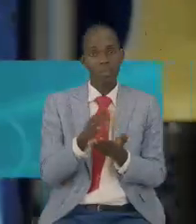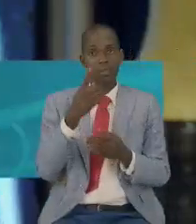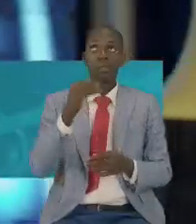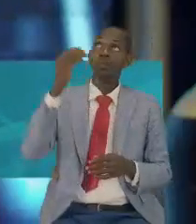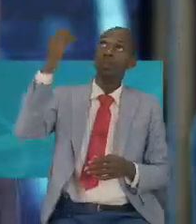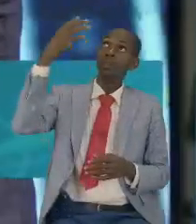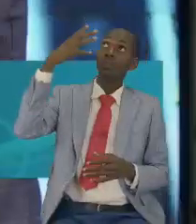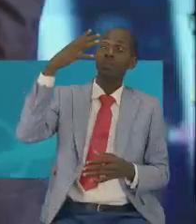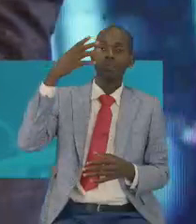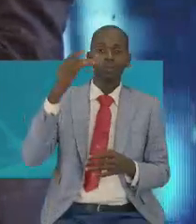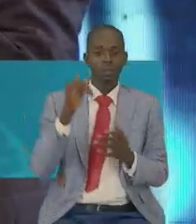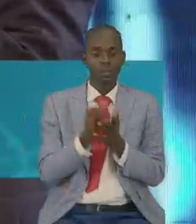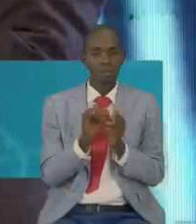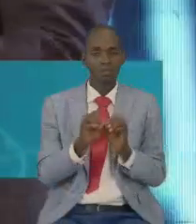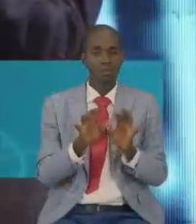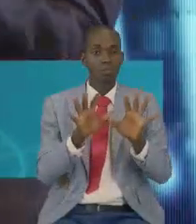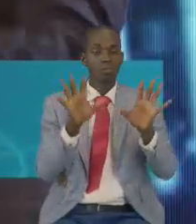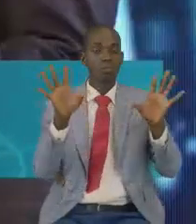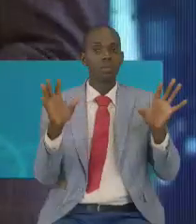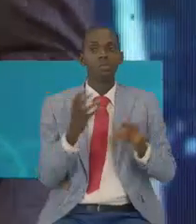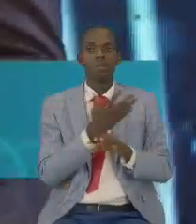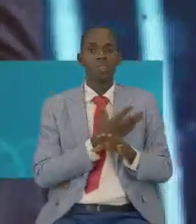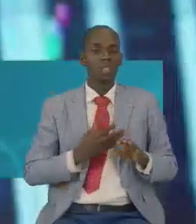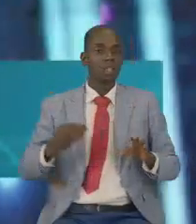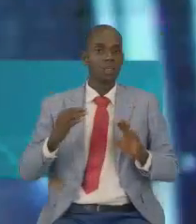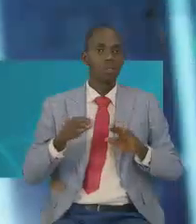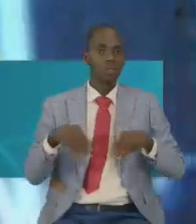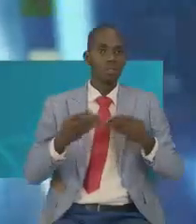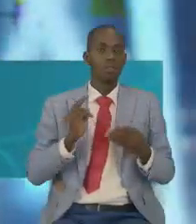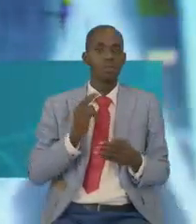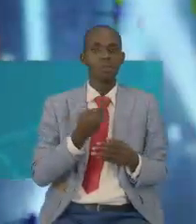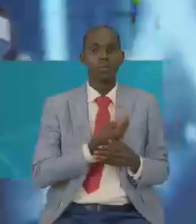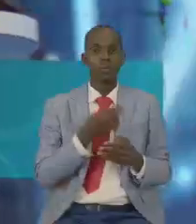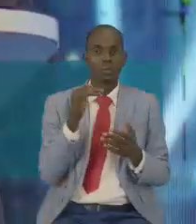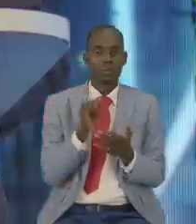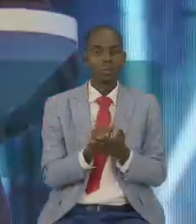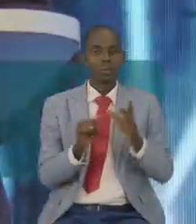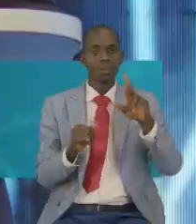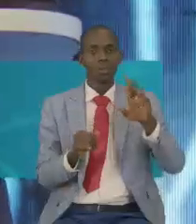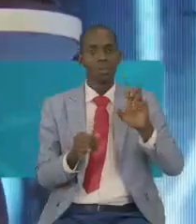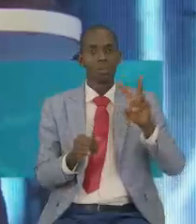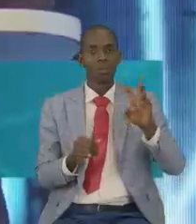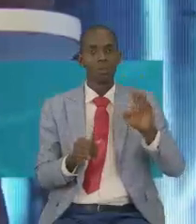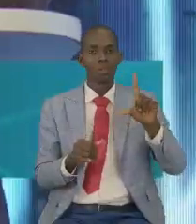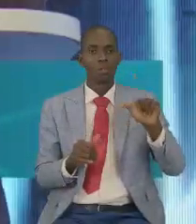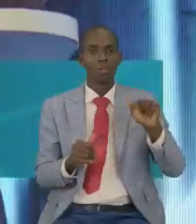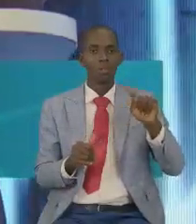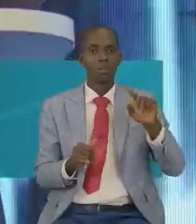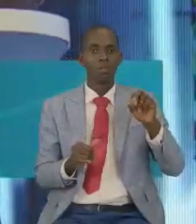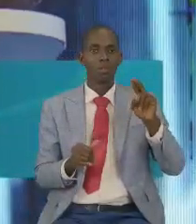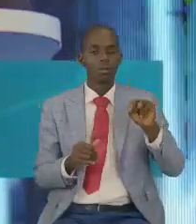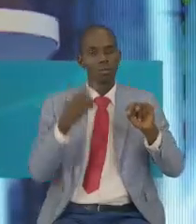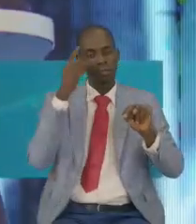gives us the revelation for our fullness. Number three, the reign of the